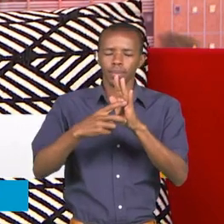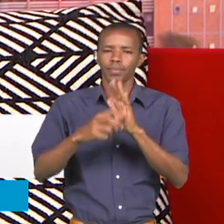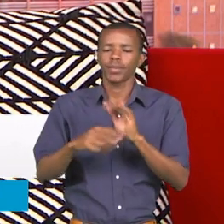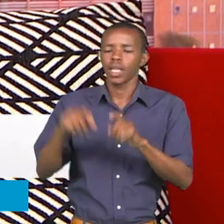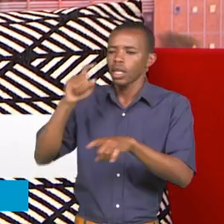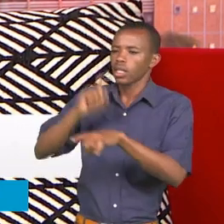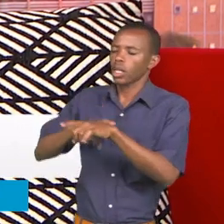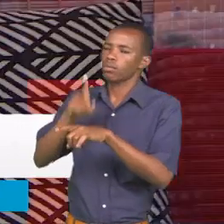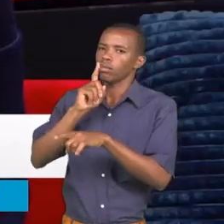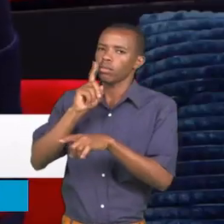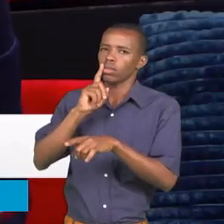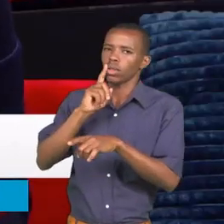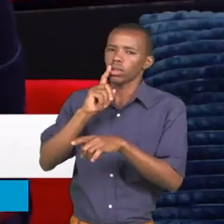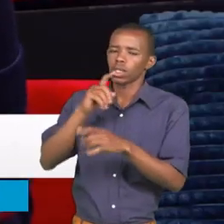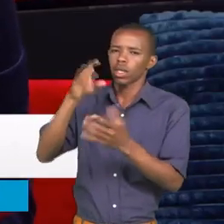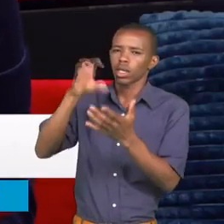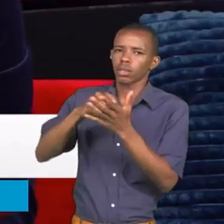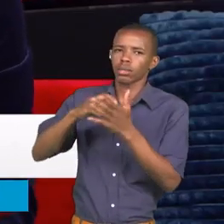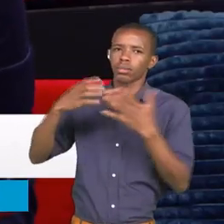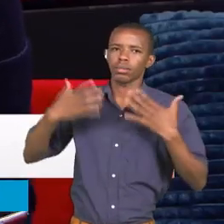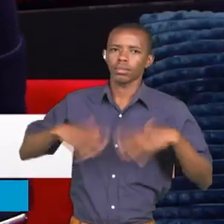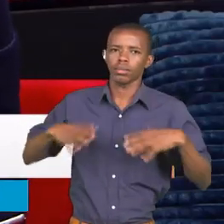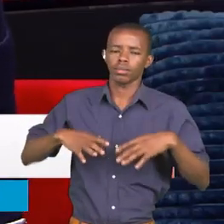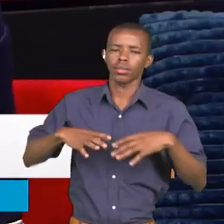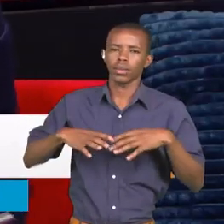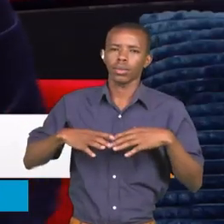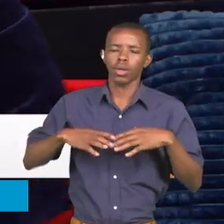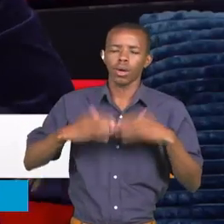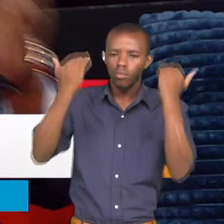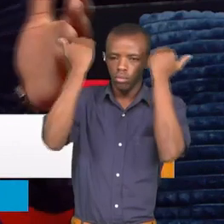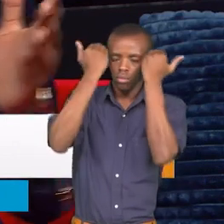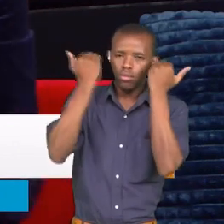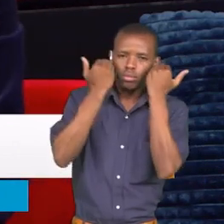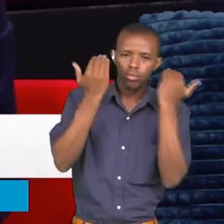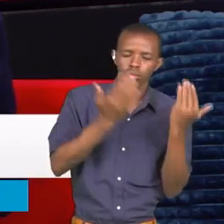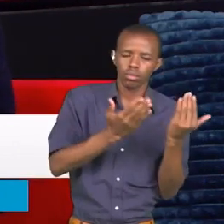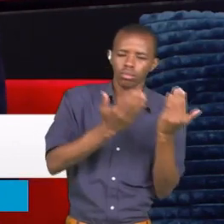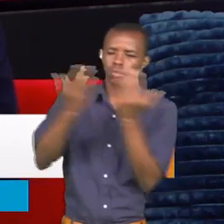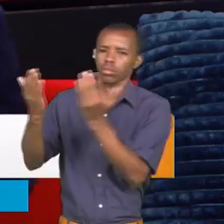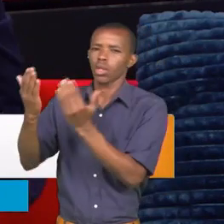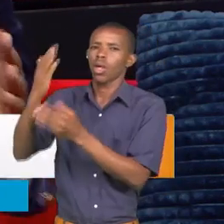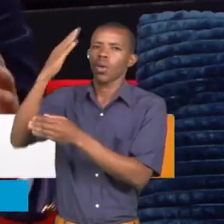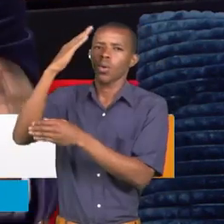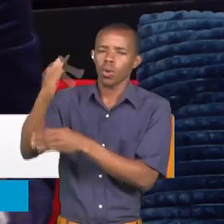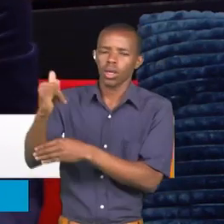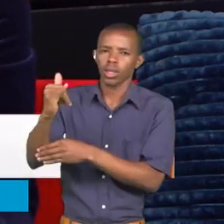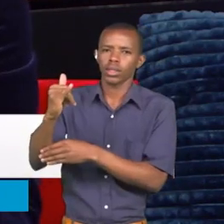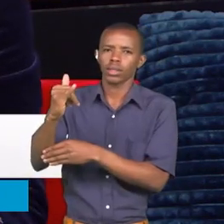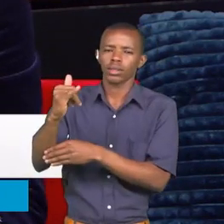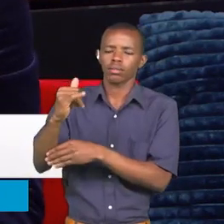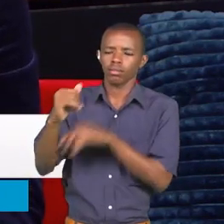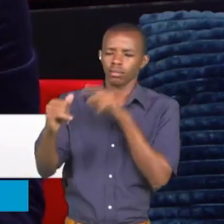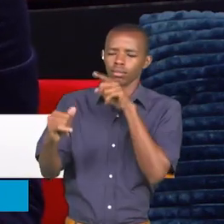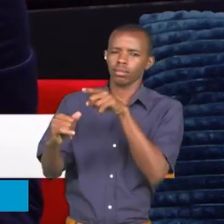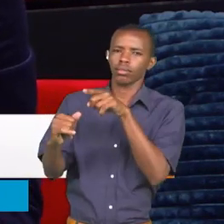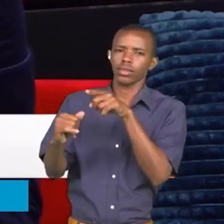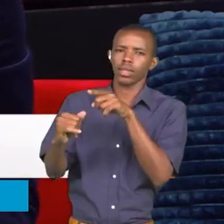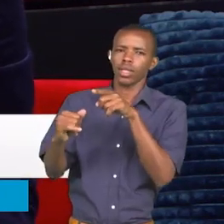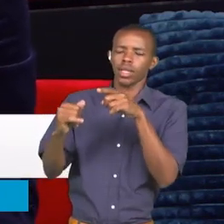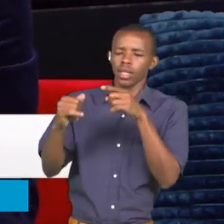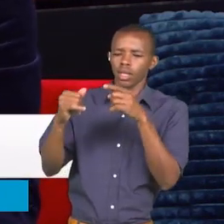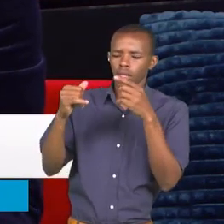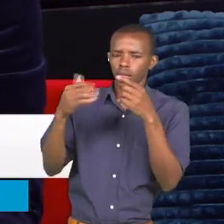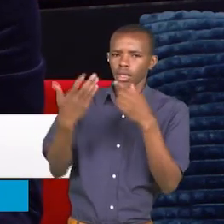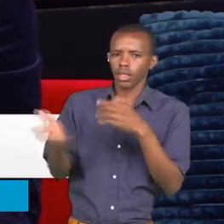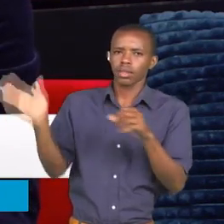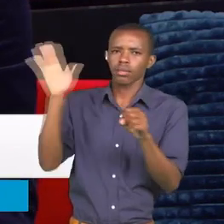when you talk about even the cases people actually take each other to courts, X versus Y, yes. Y versus X, so many things are